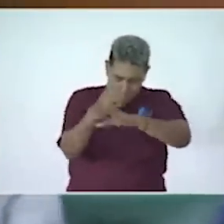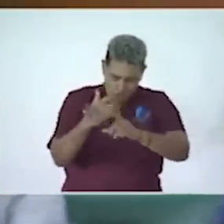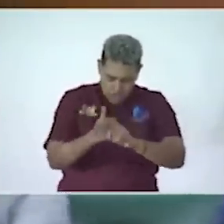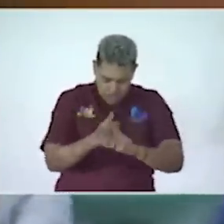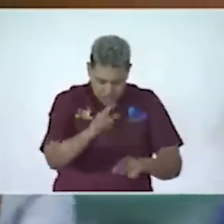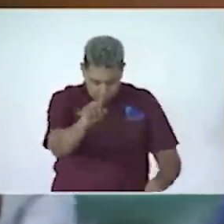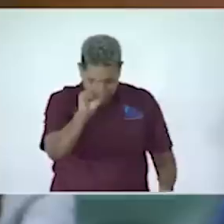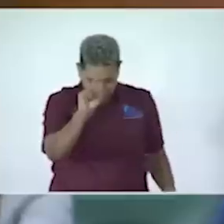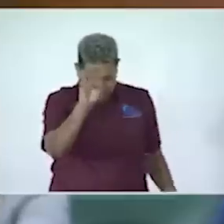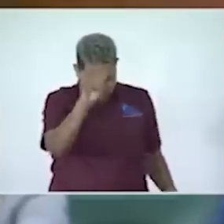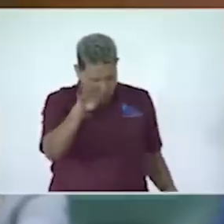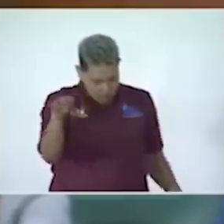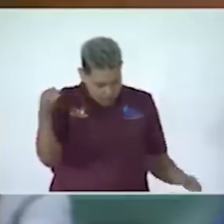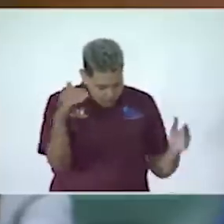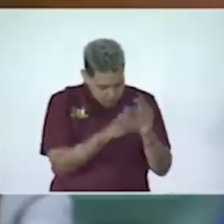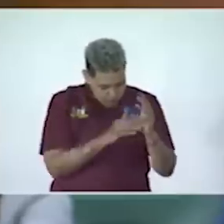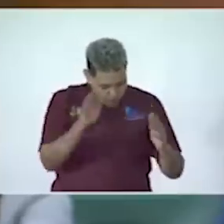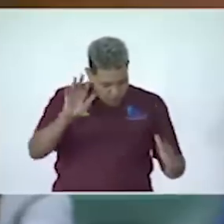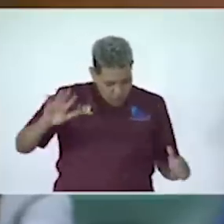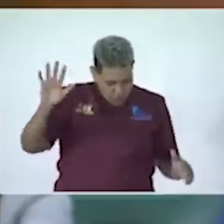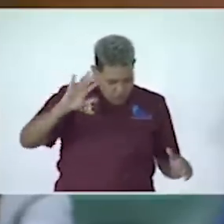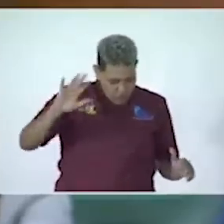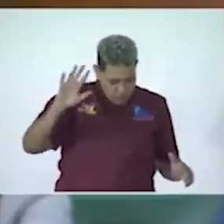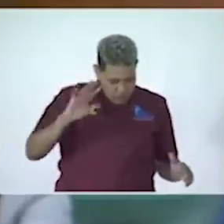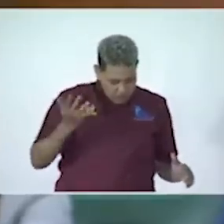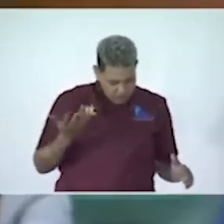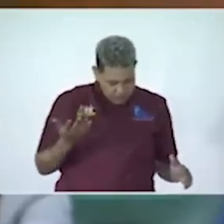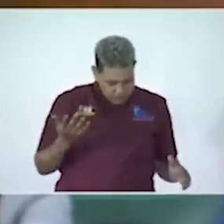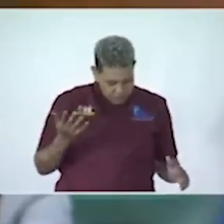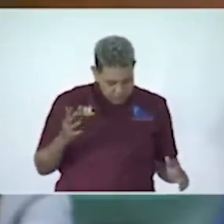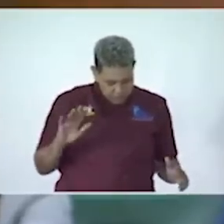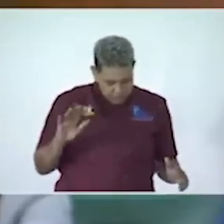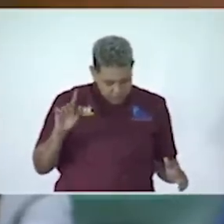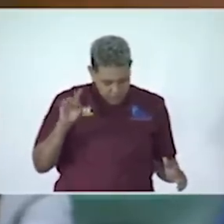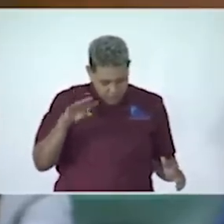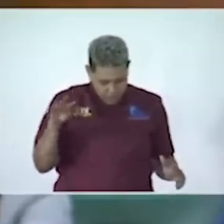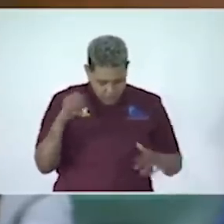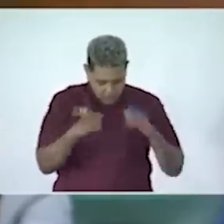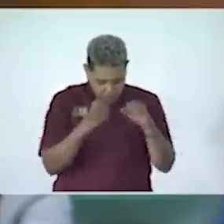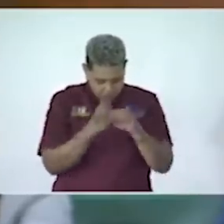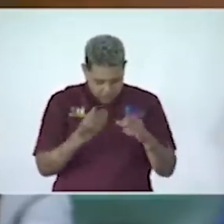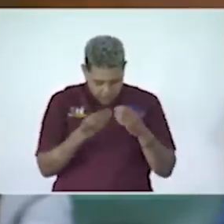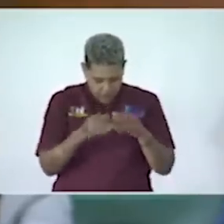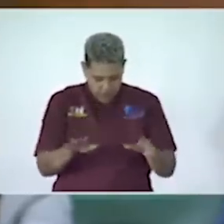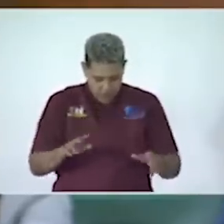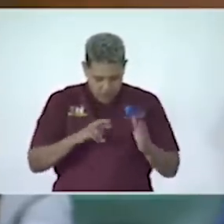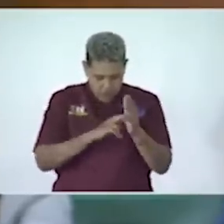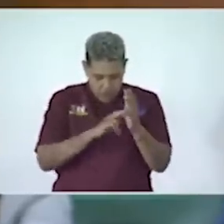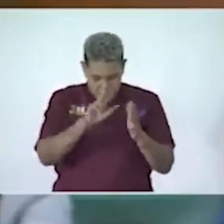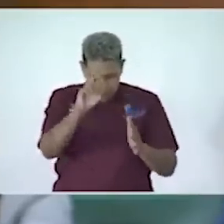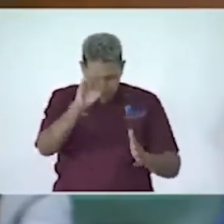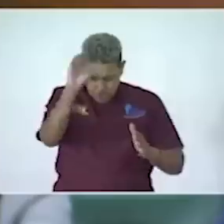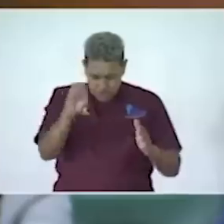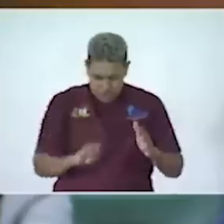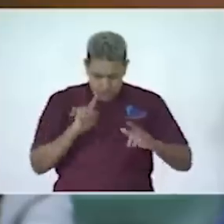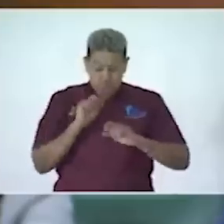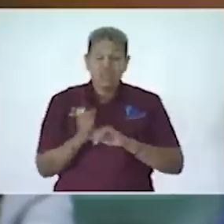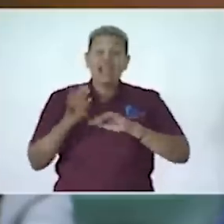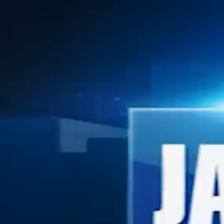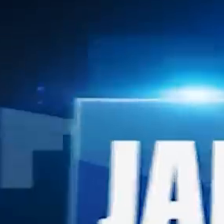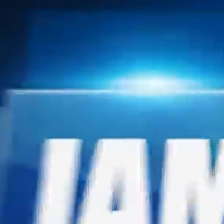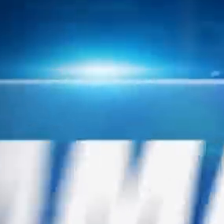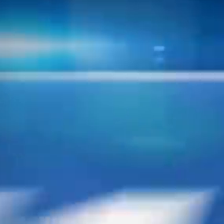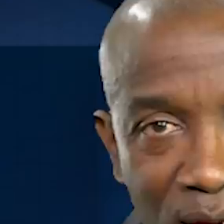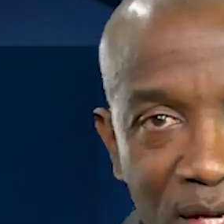death. Dubbed Know Your Numbers, the Healthy Lifestyle Initiative is seeking to get 500,000 screening tests done this